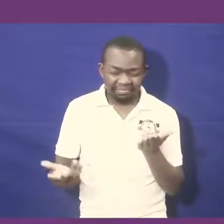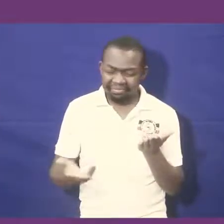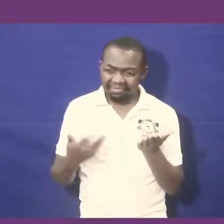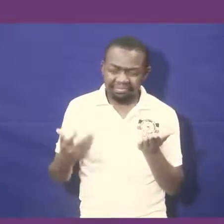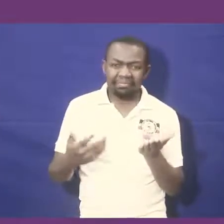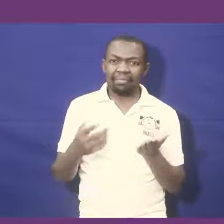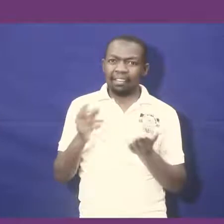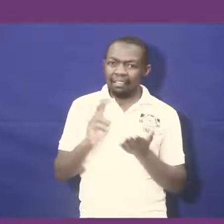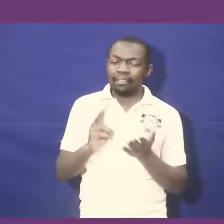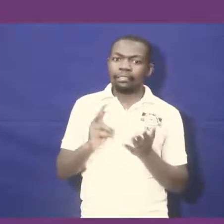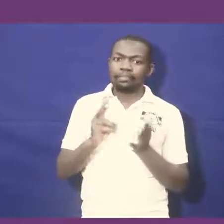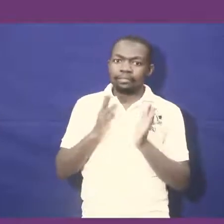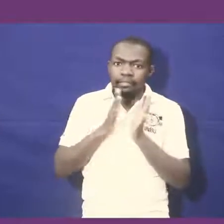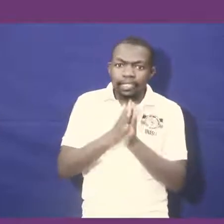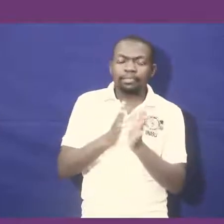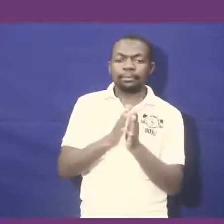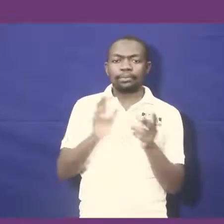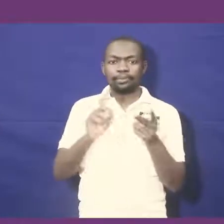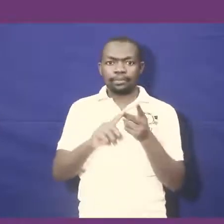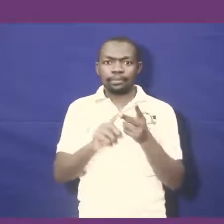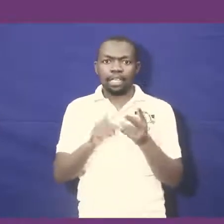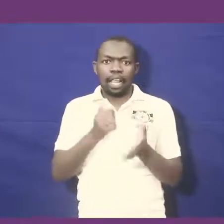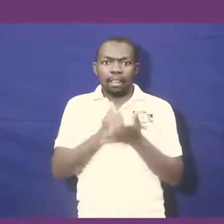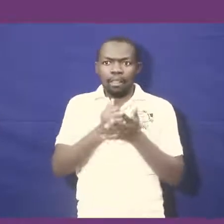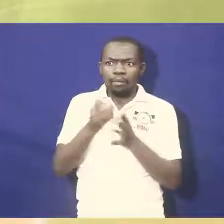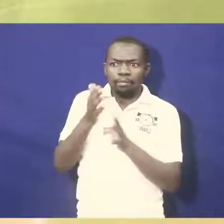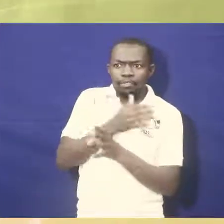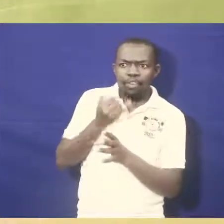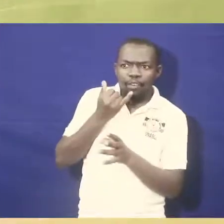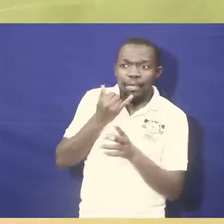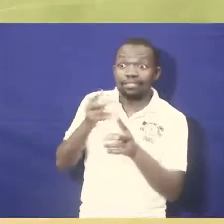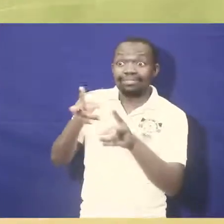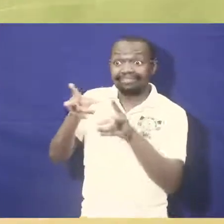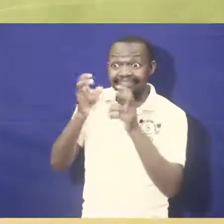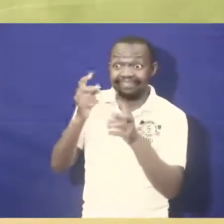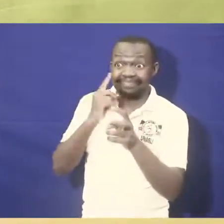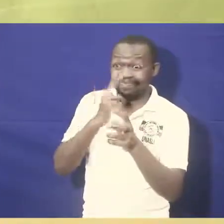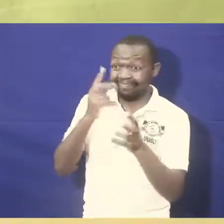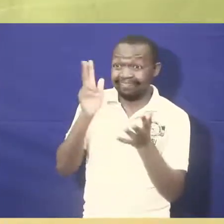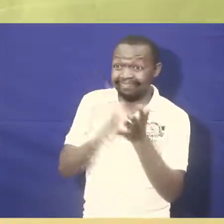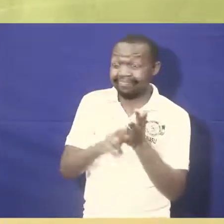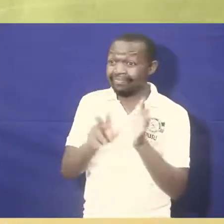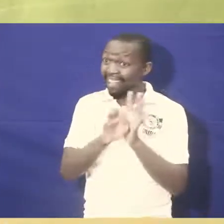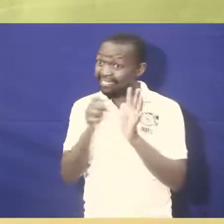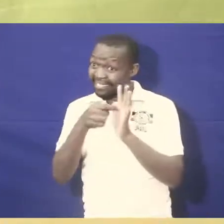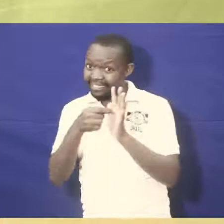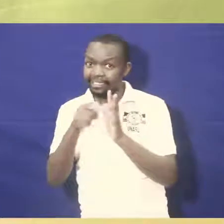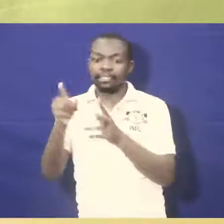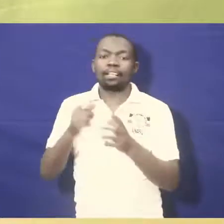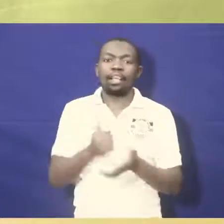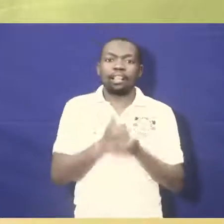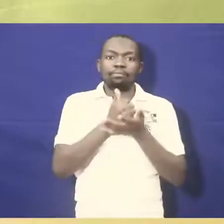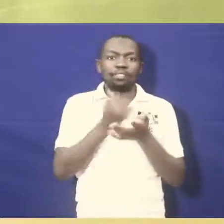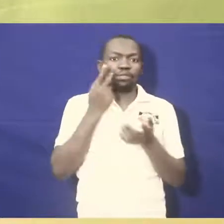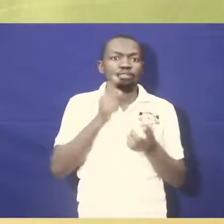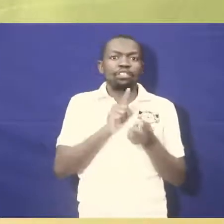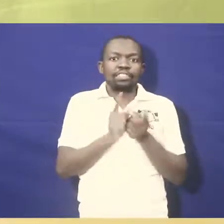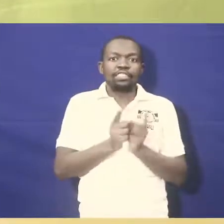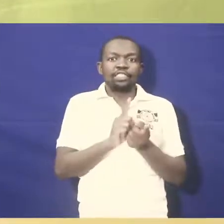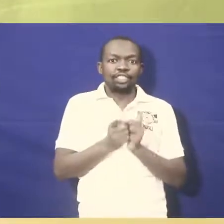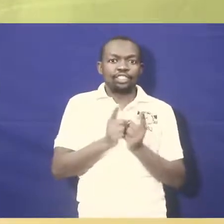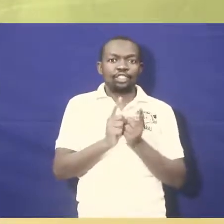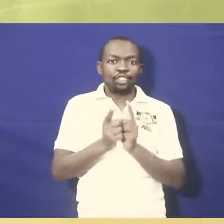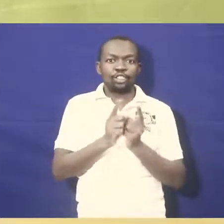and interprets primary sources. Which of the sounds we heard or the videos we